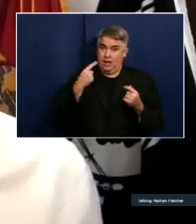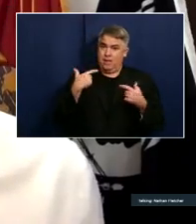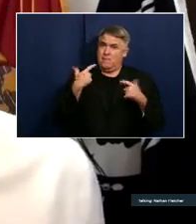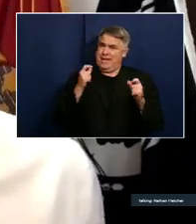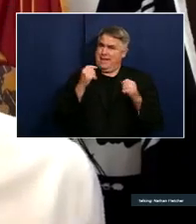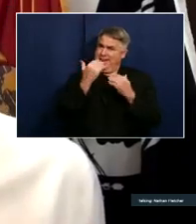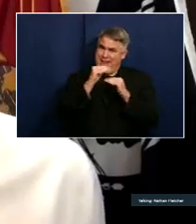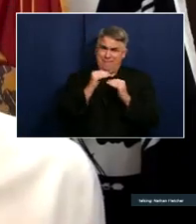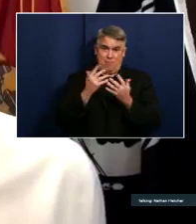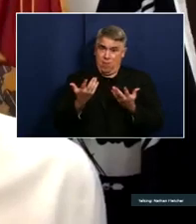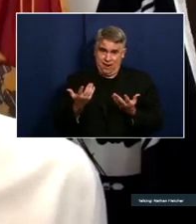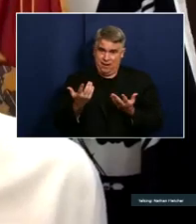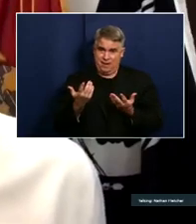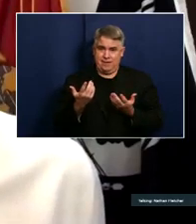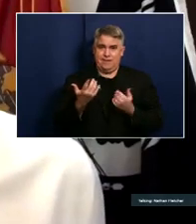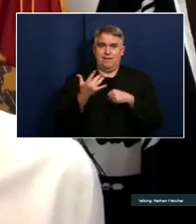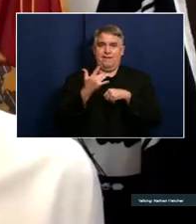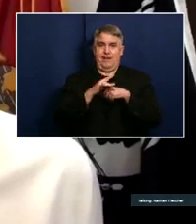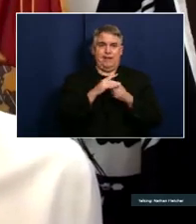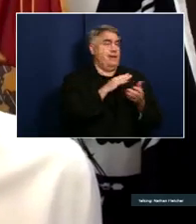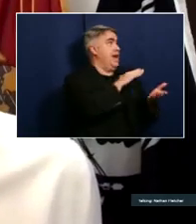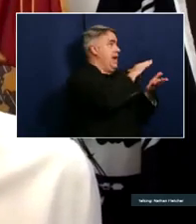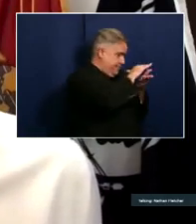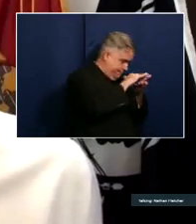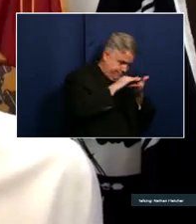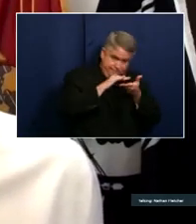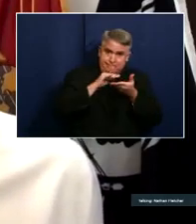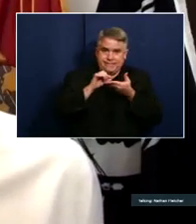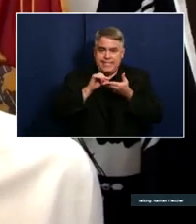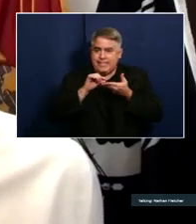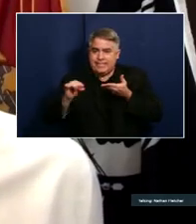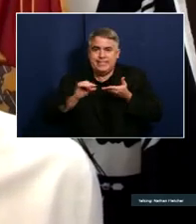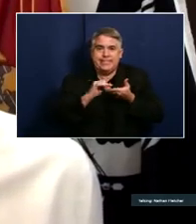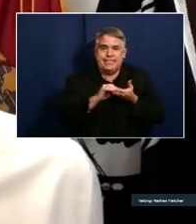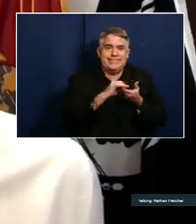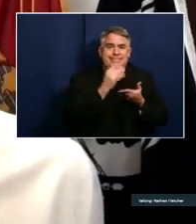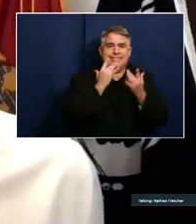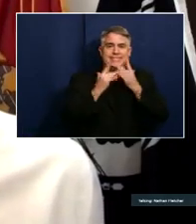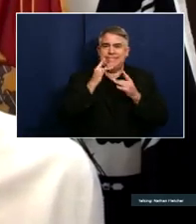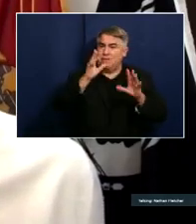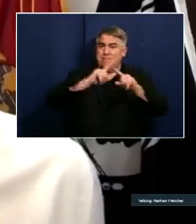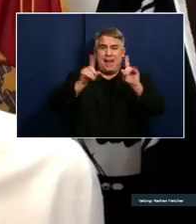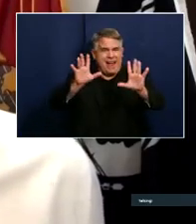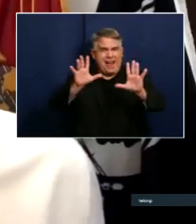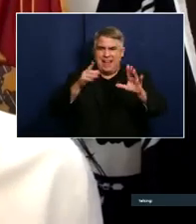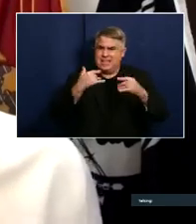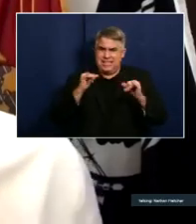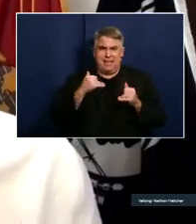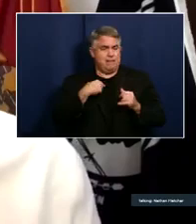the availability of vaccines, the supply of vaccines. And again, we hope that increases as we move forward.